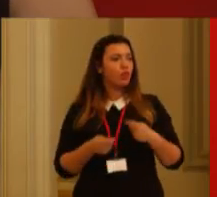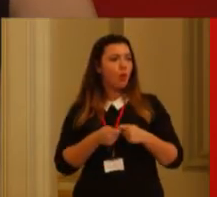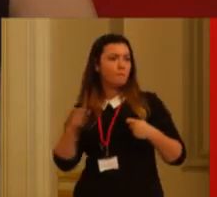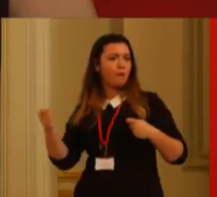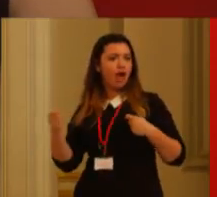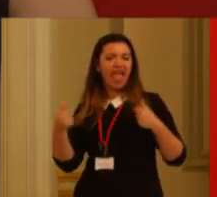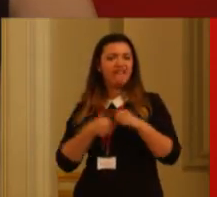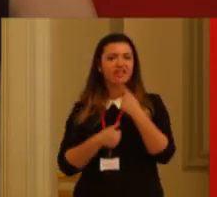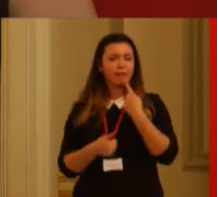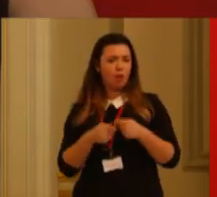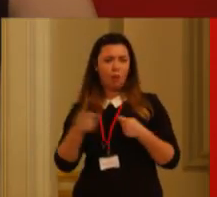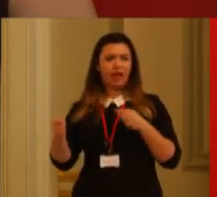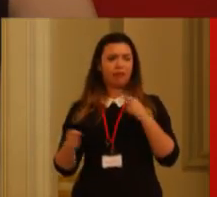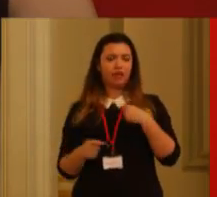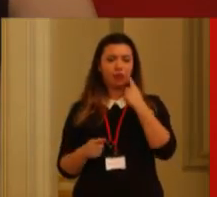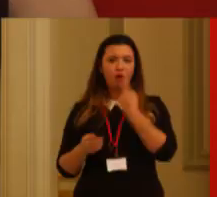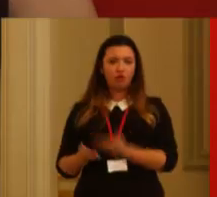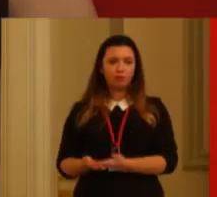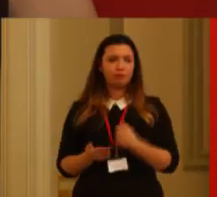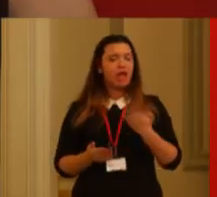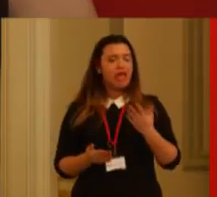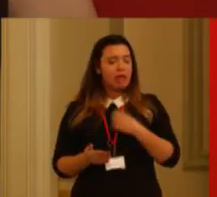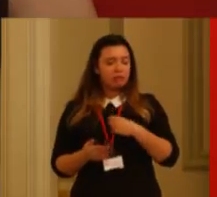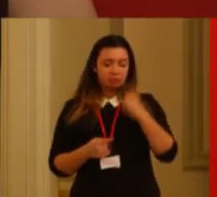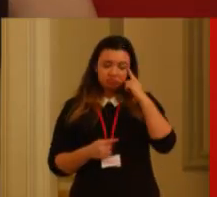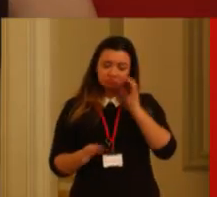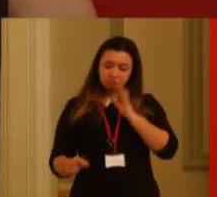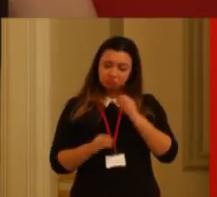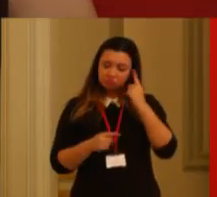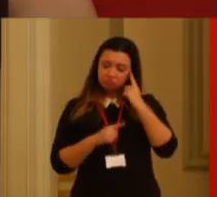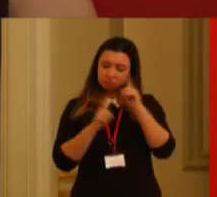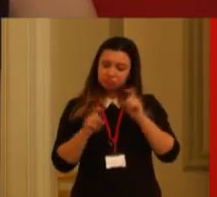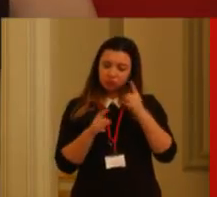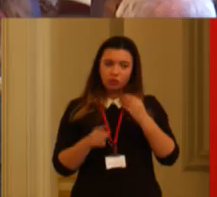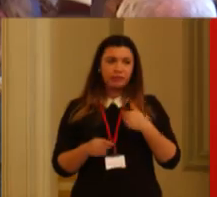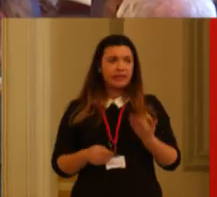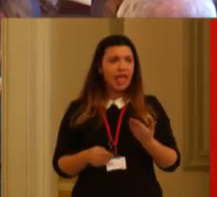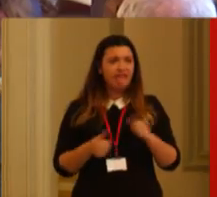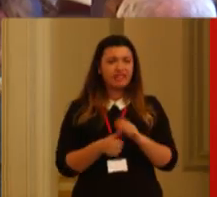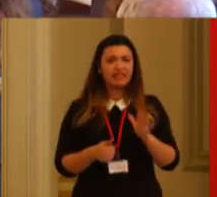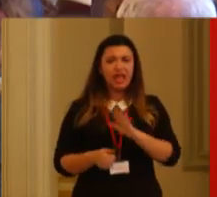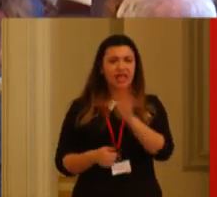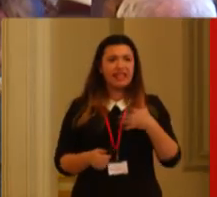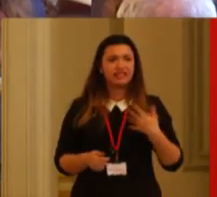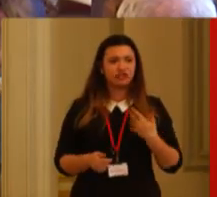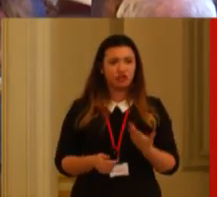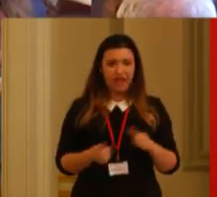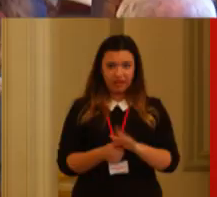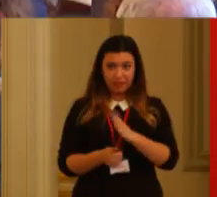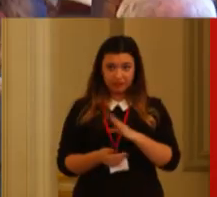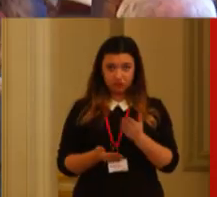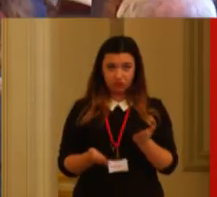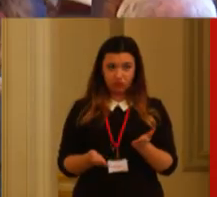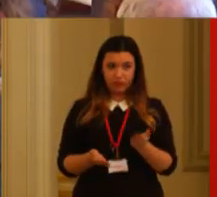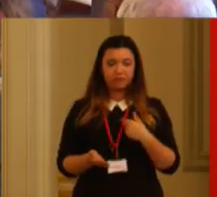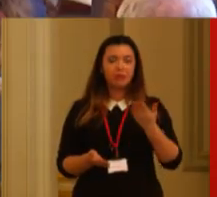like being married meant total disconnection. And then I said to myself, why do they still aspire to marry? But